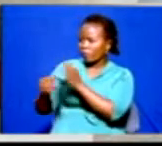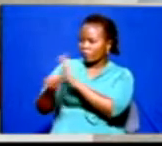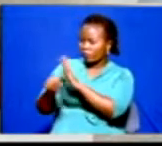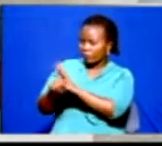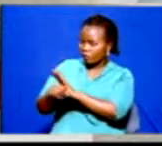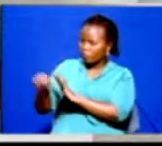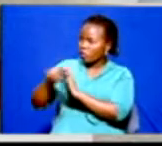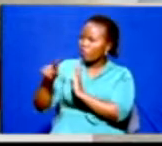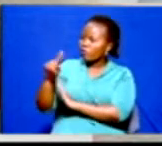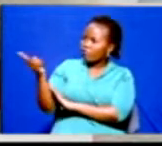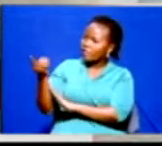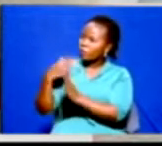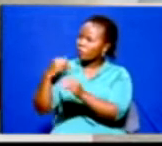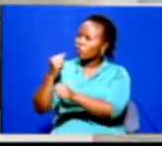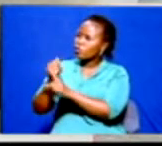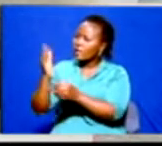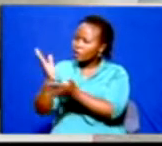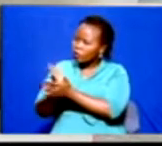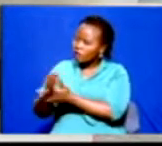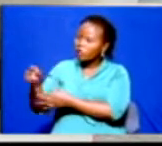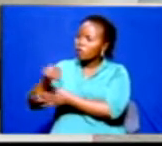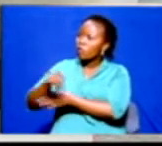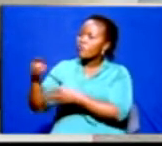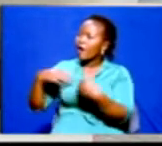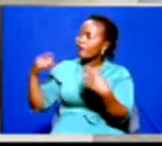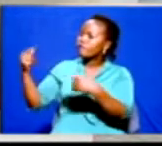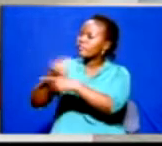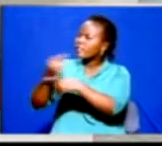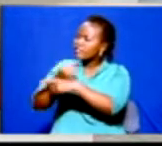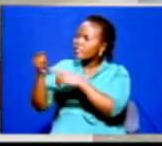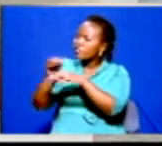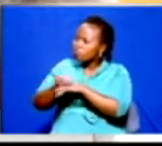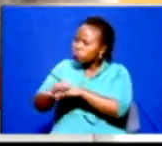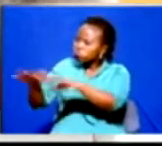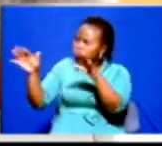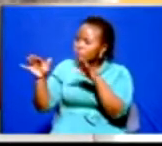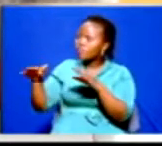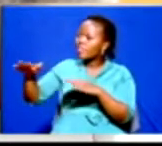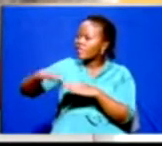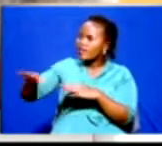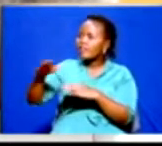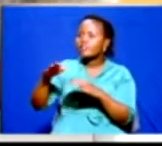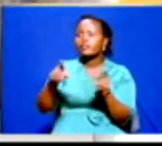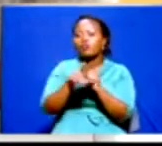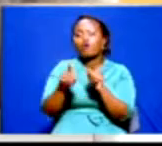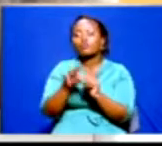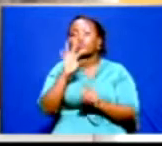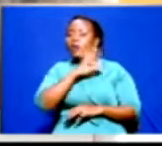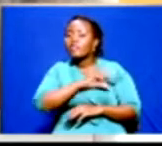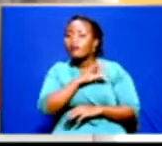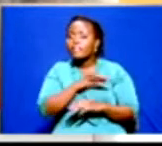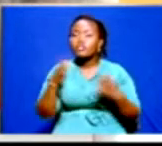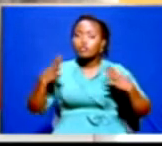can actually take the training to the lowest level. The advantage for the community is that they will be